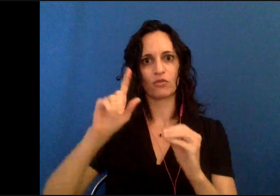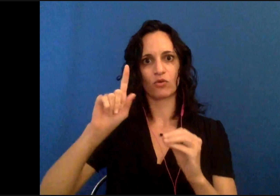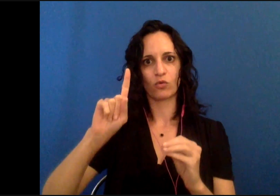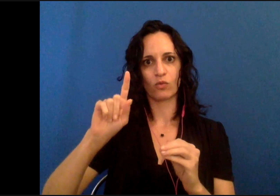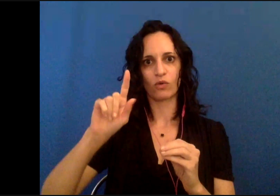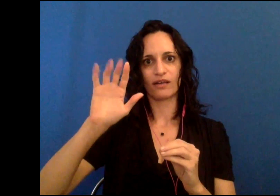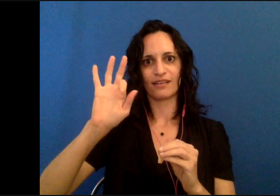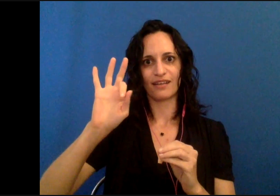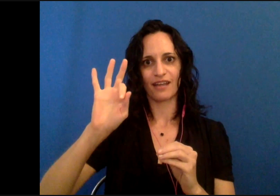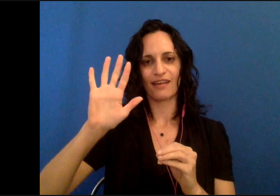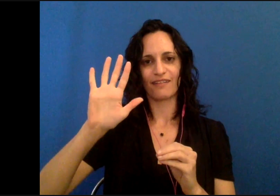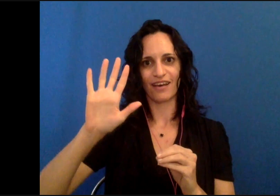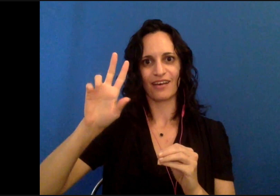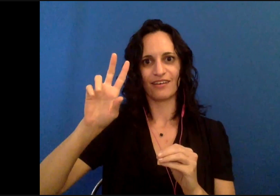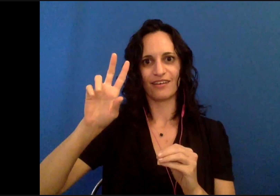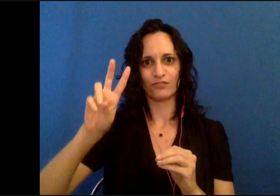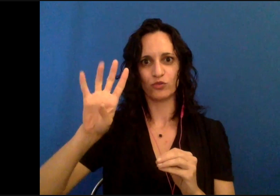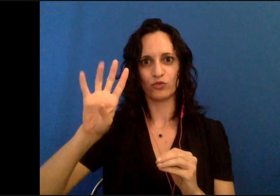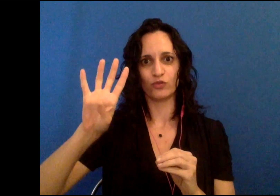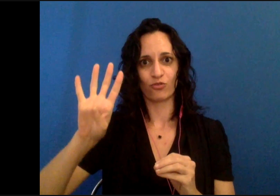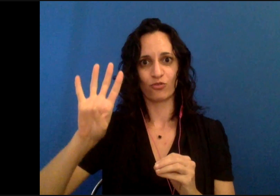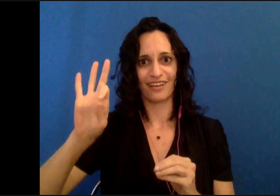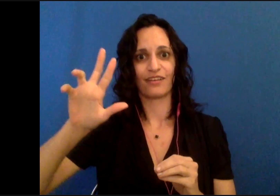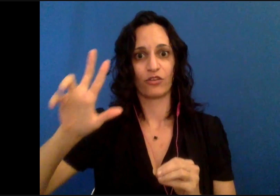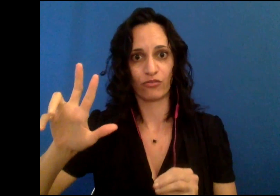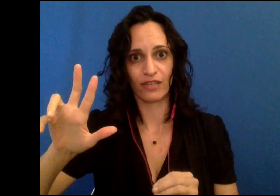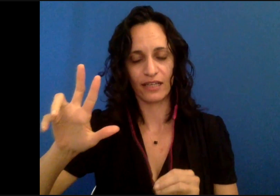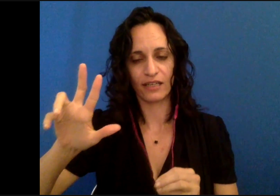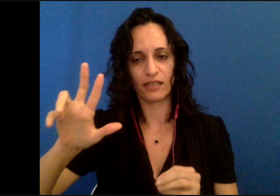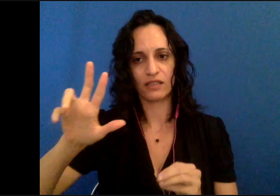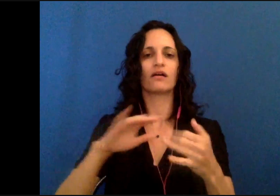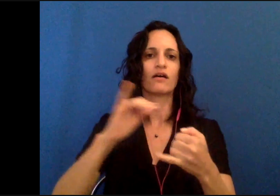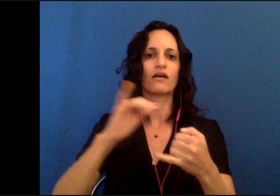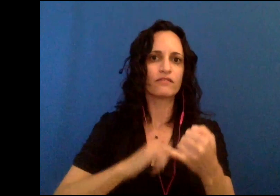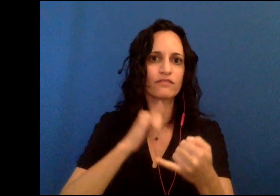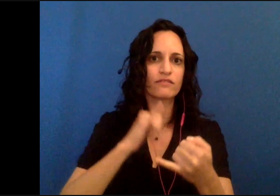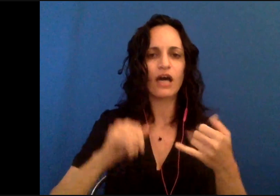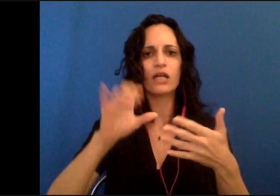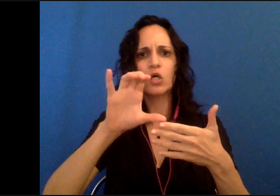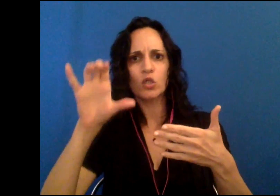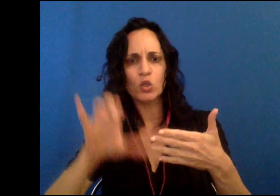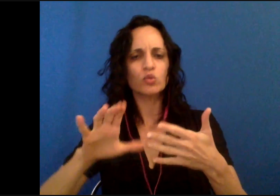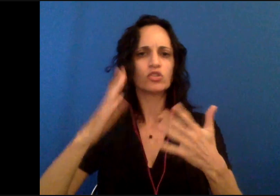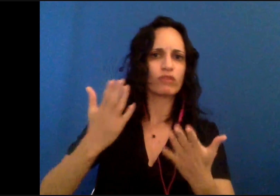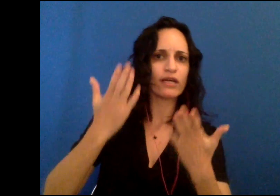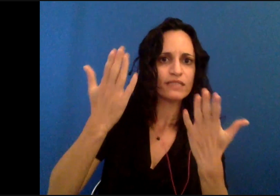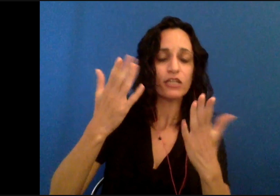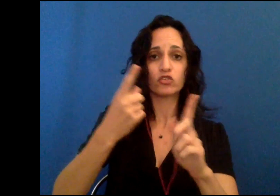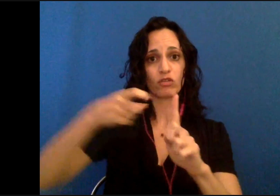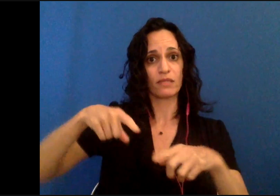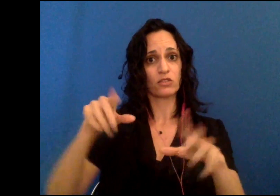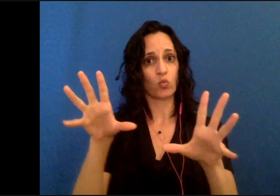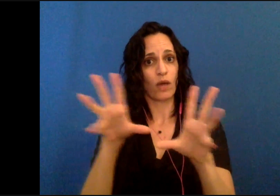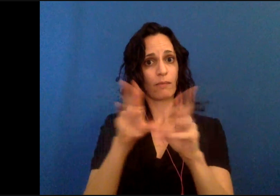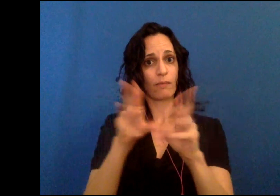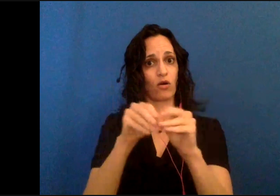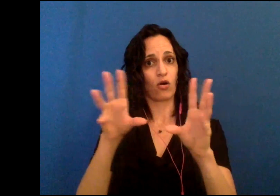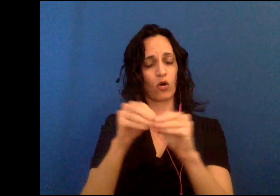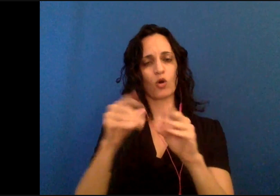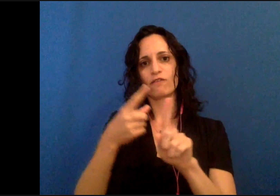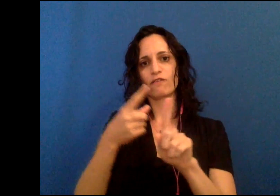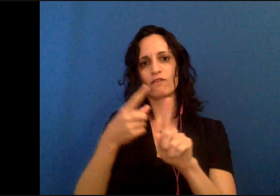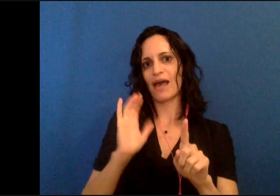1924593. Any opinions, findings, and conclusions or recommendations expressed in this webinar are those of the presenters and authors and do